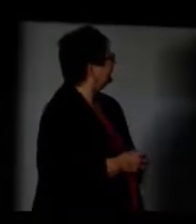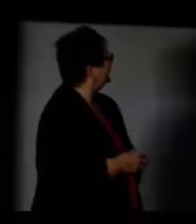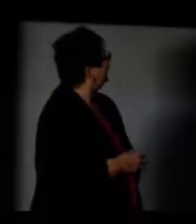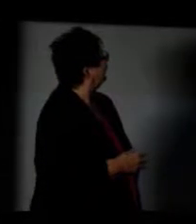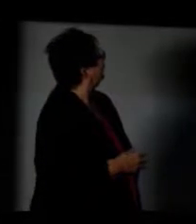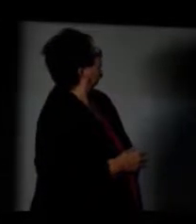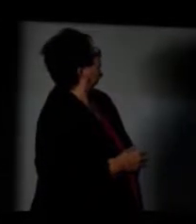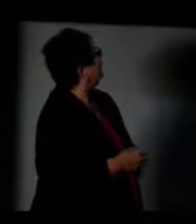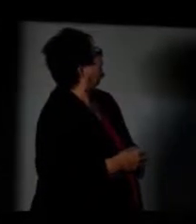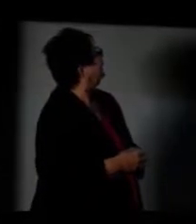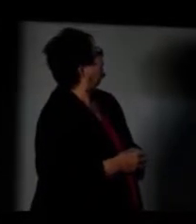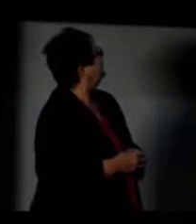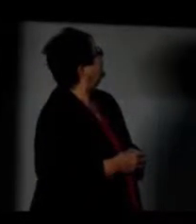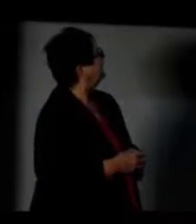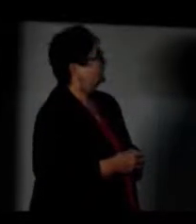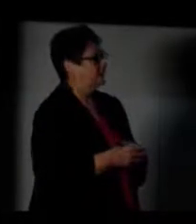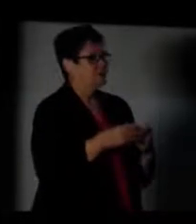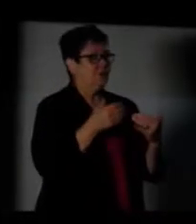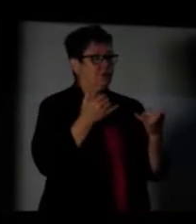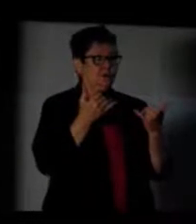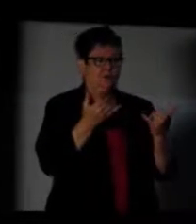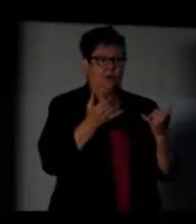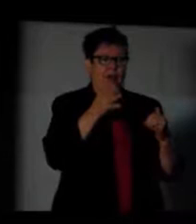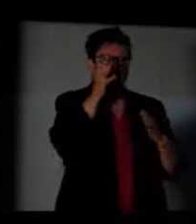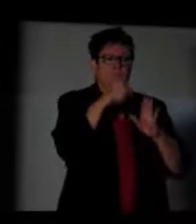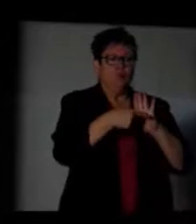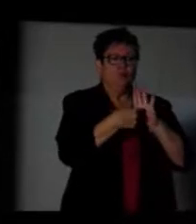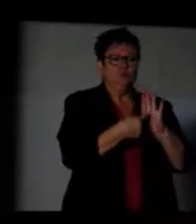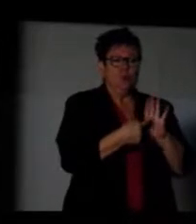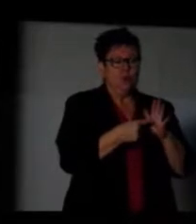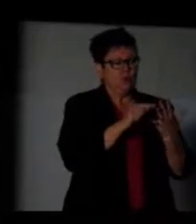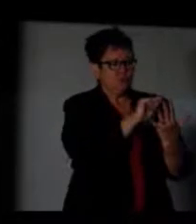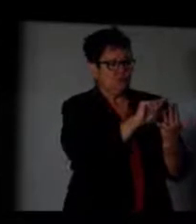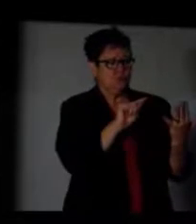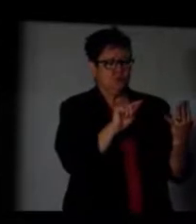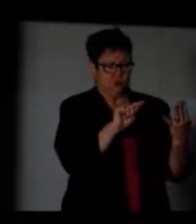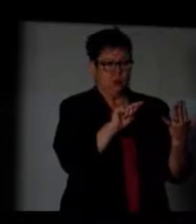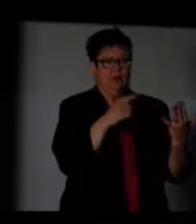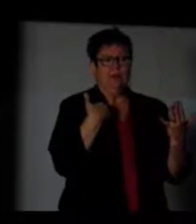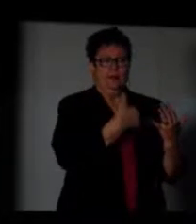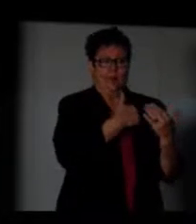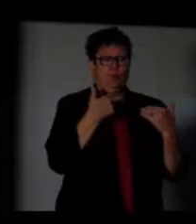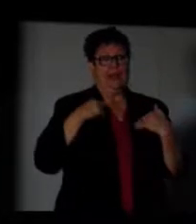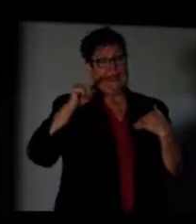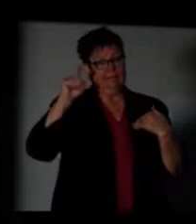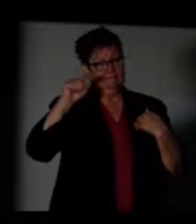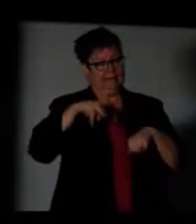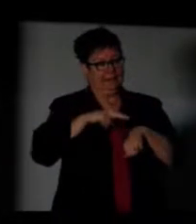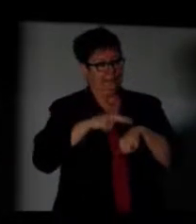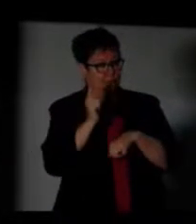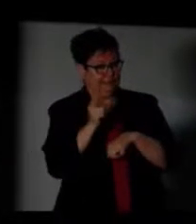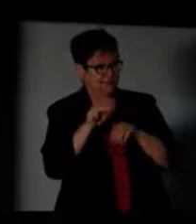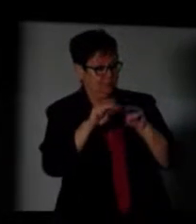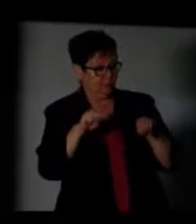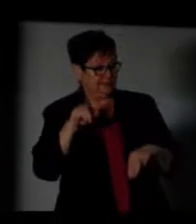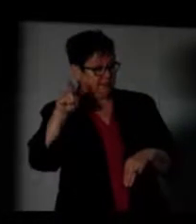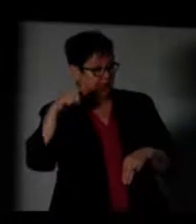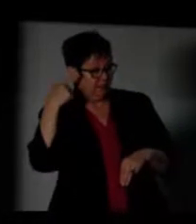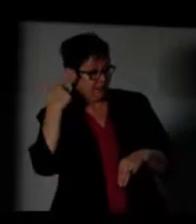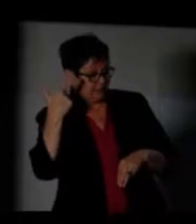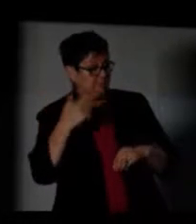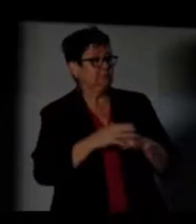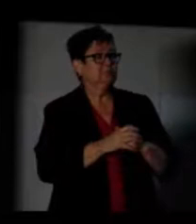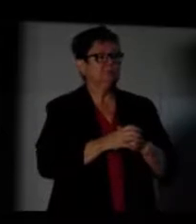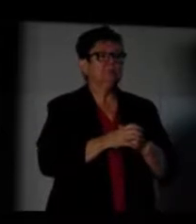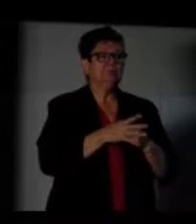So what I'm going to try to do today is I'll show you some of the things that we are doing at the Natural History Museum in London as an